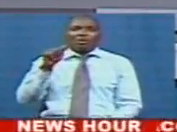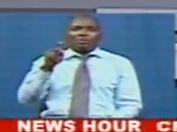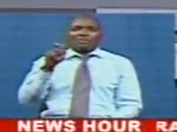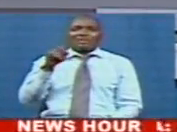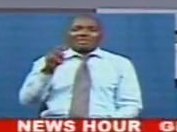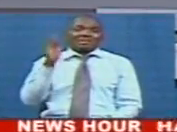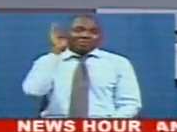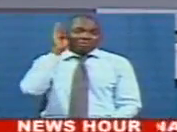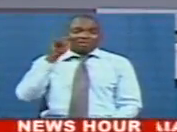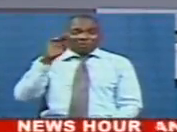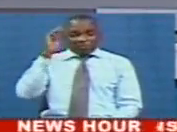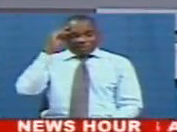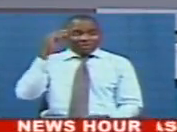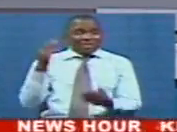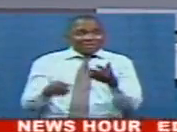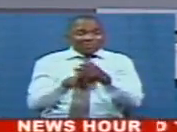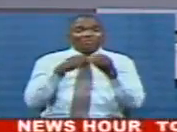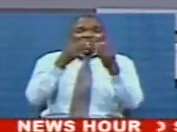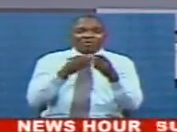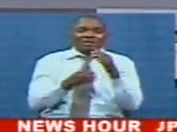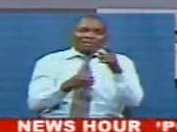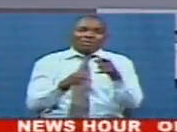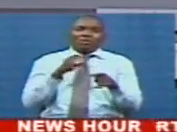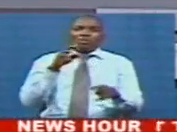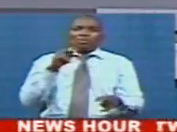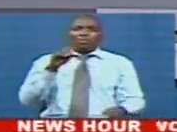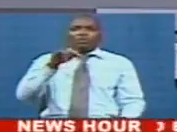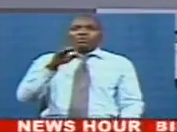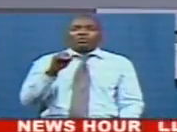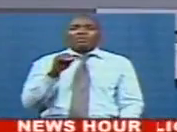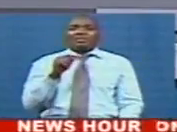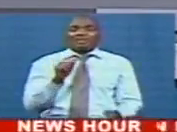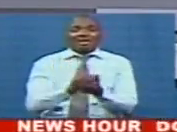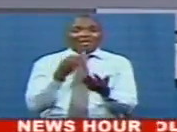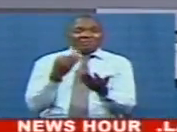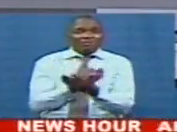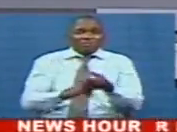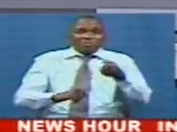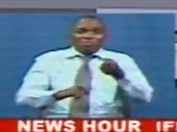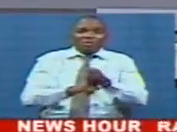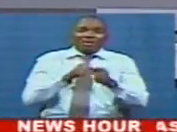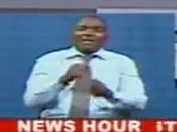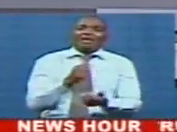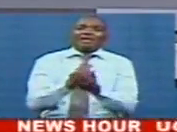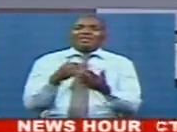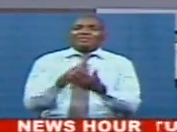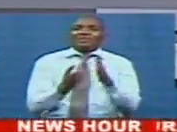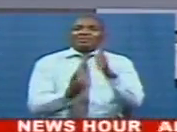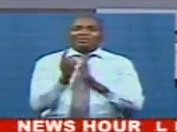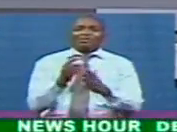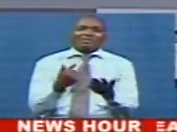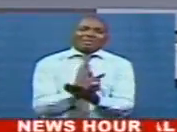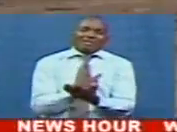Accra, Deputy Minister for Information, Mr. Kojo Oppong Nkrumah, said this financing model will bring the needed development to the